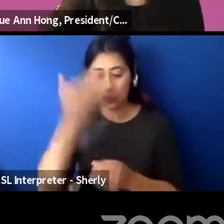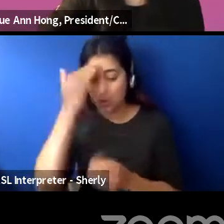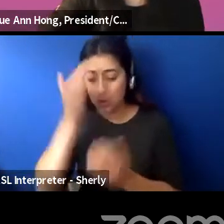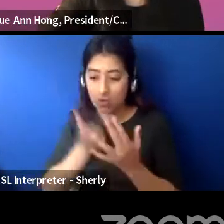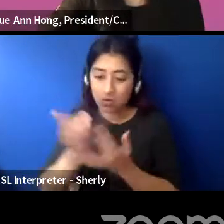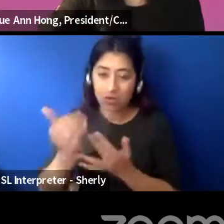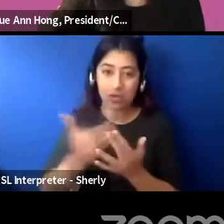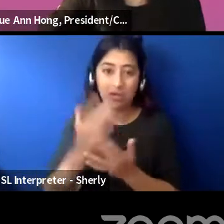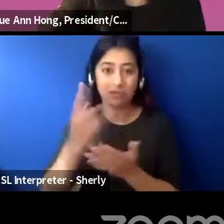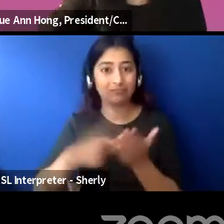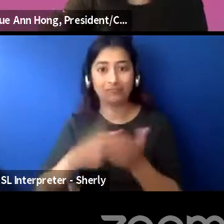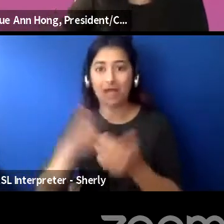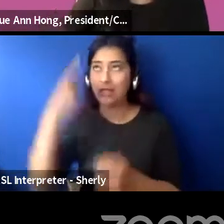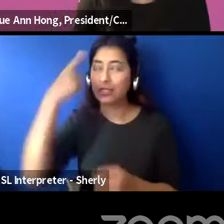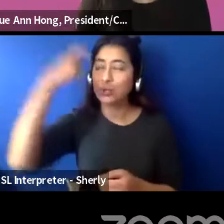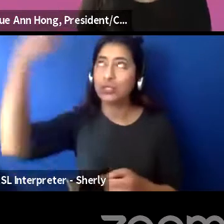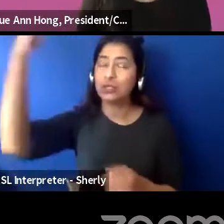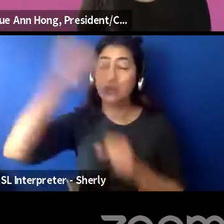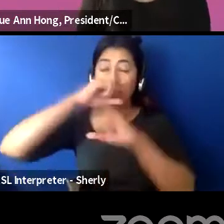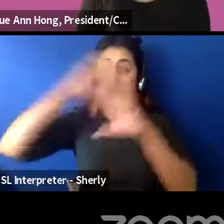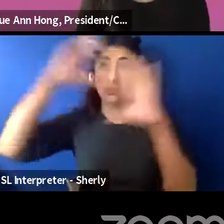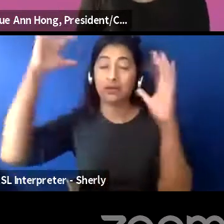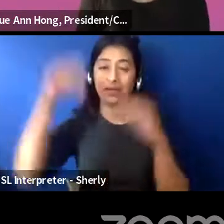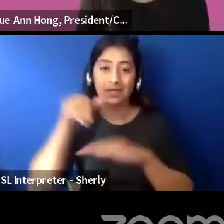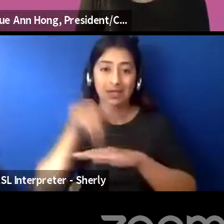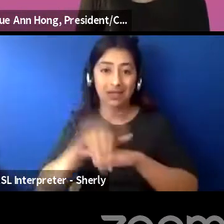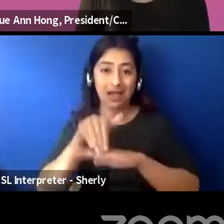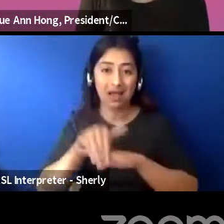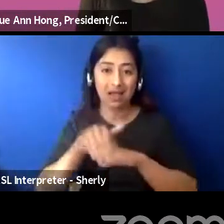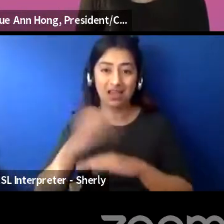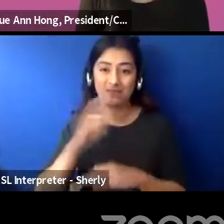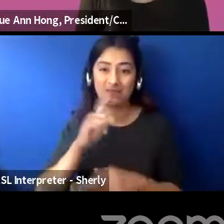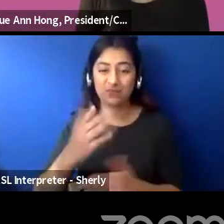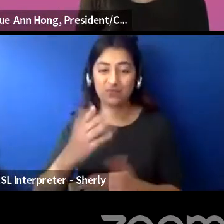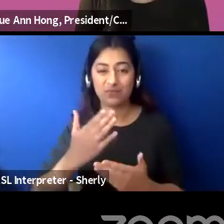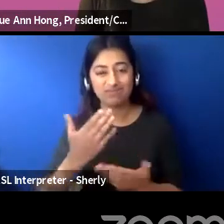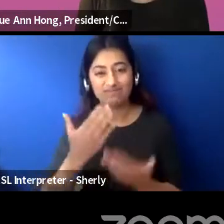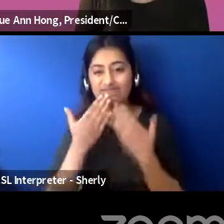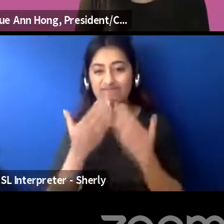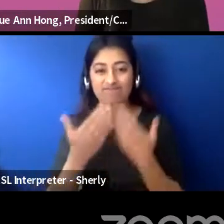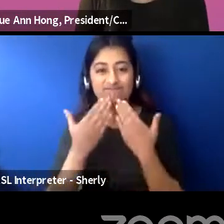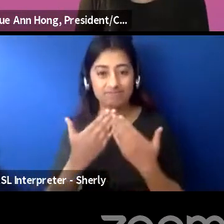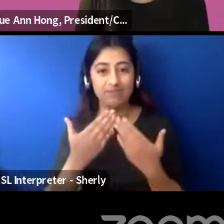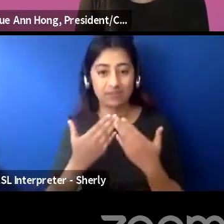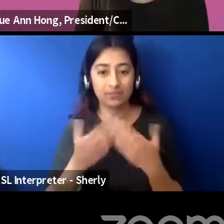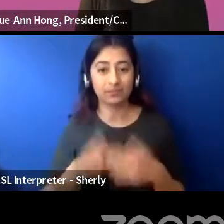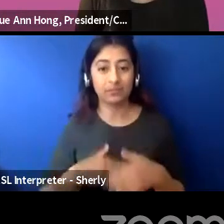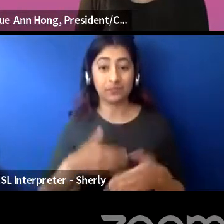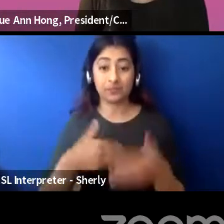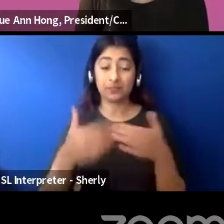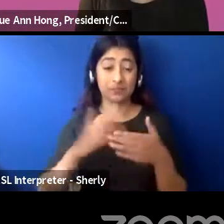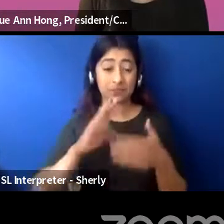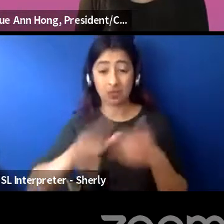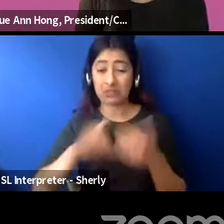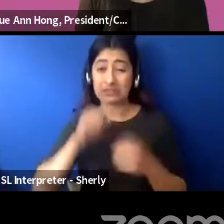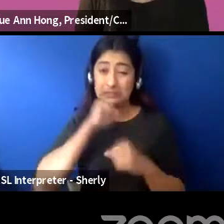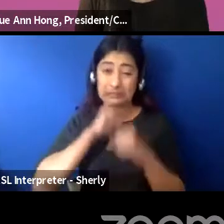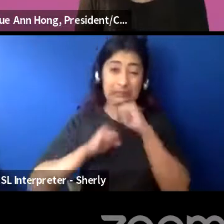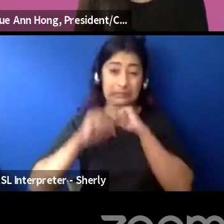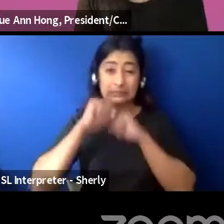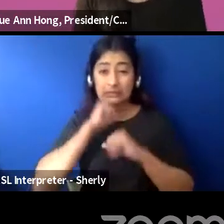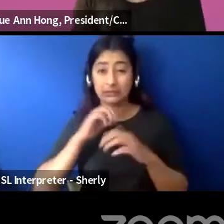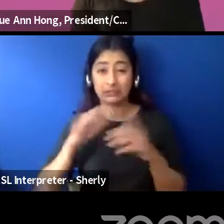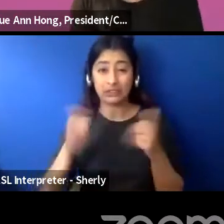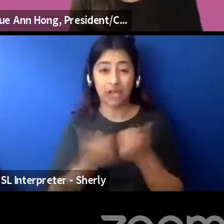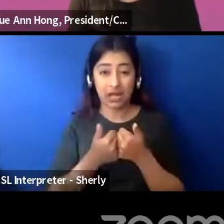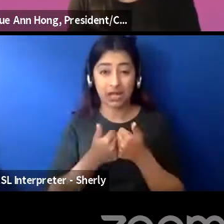even dream about this at night. And I'm just grateful that even through all the challenges, we are able